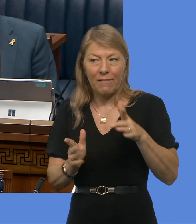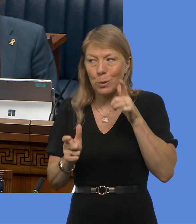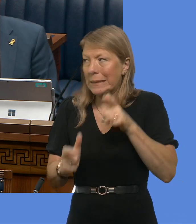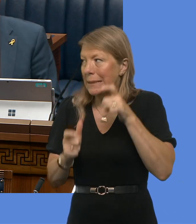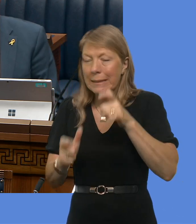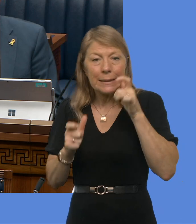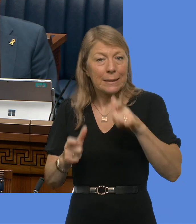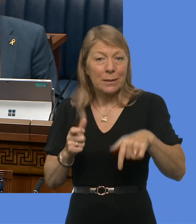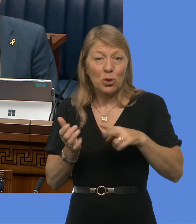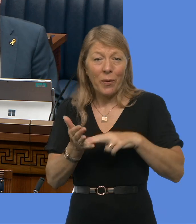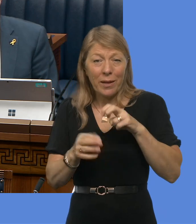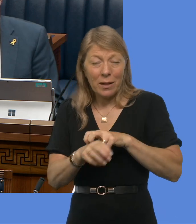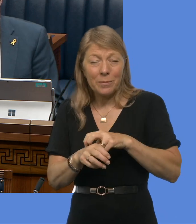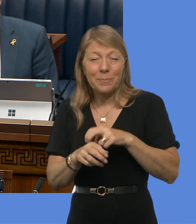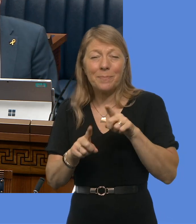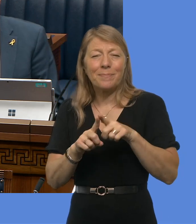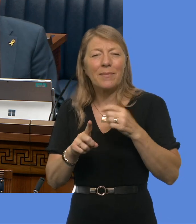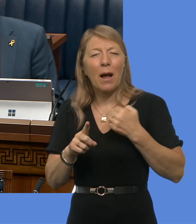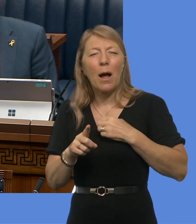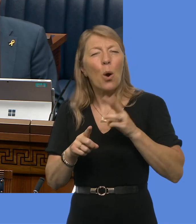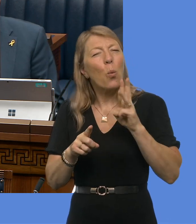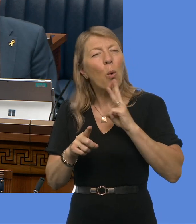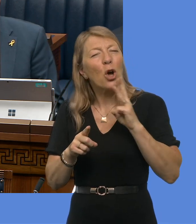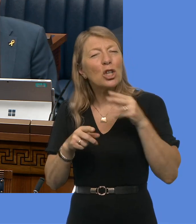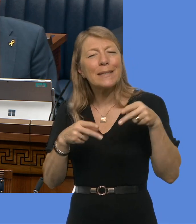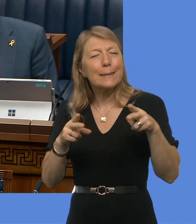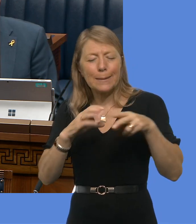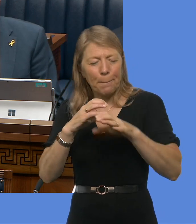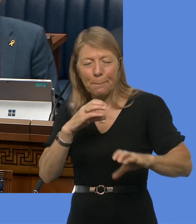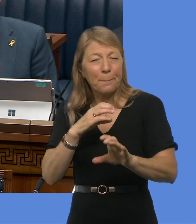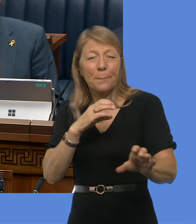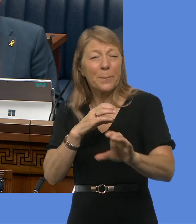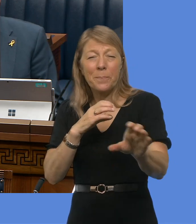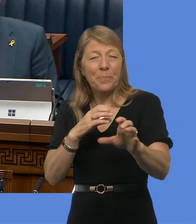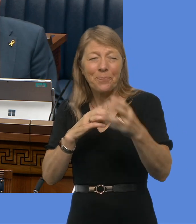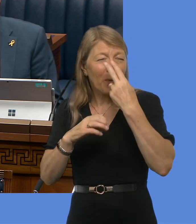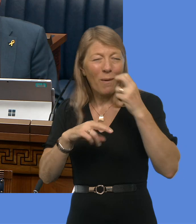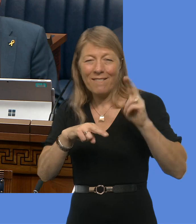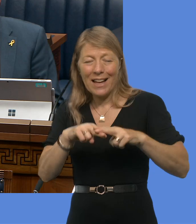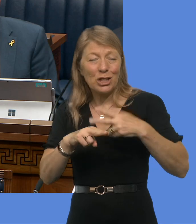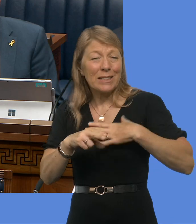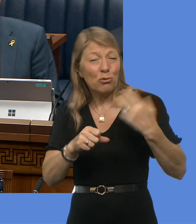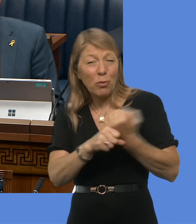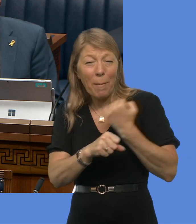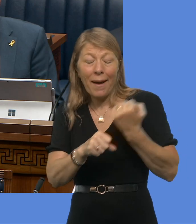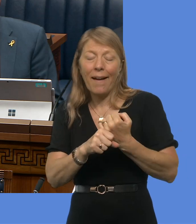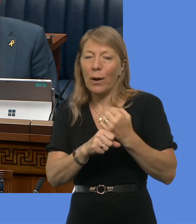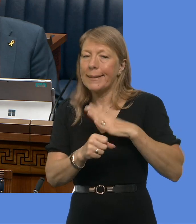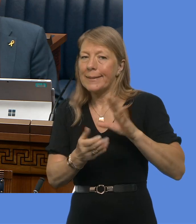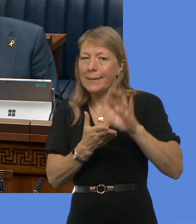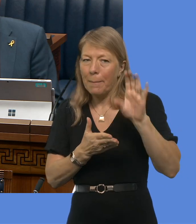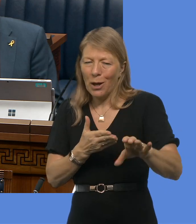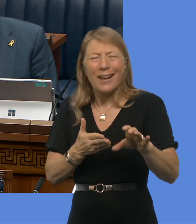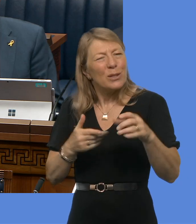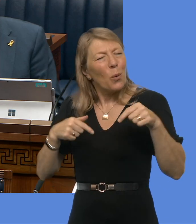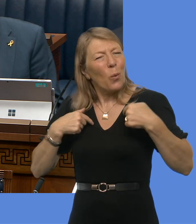infrastructure such as our water and sewage, which costs a lot of money because it needs that investment to make it more efficient. But we've always made the point that in order to transform